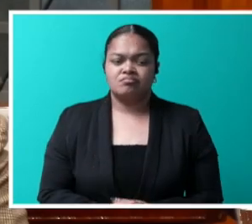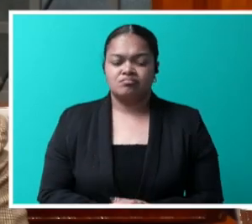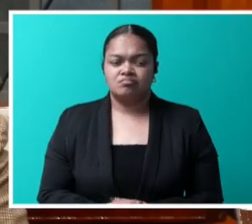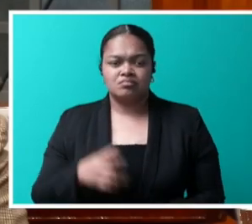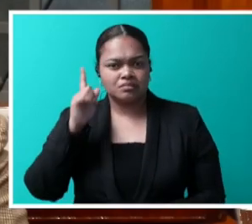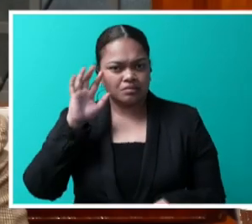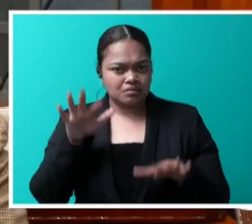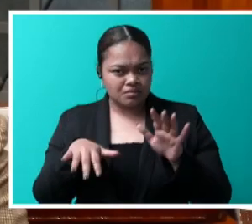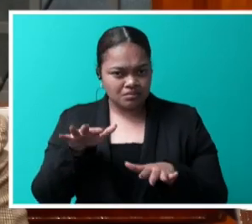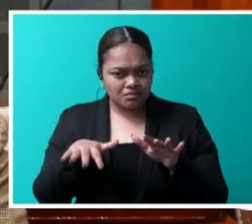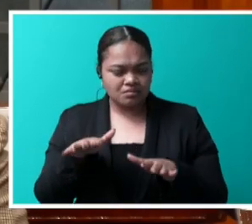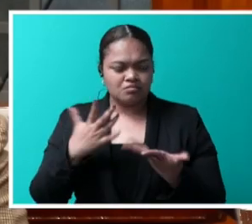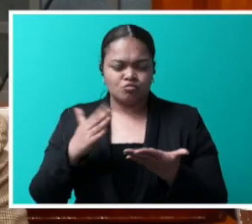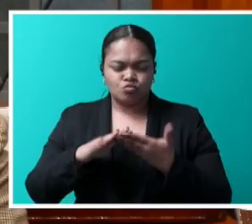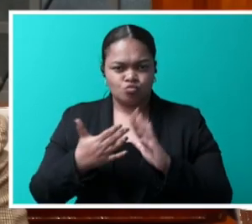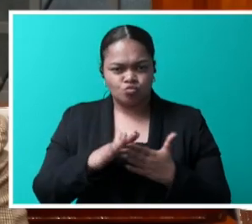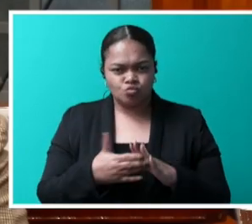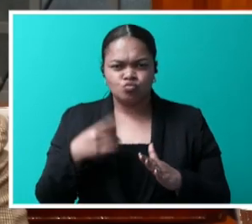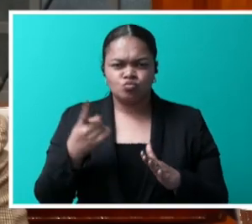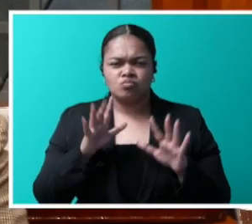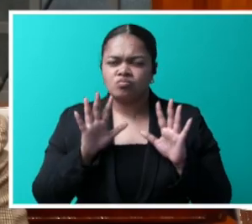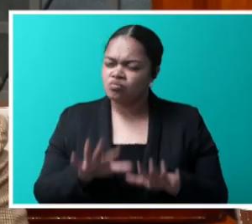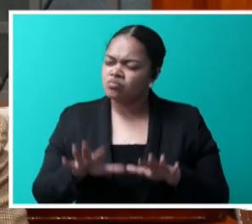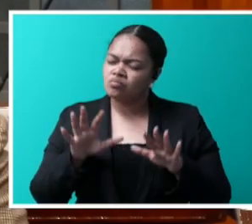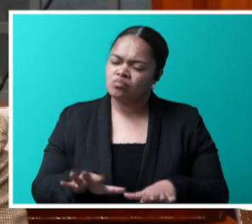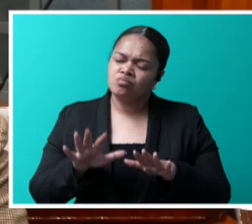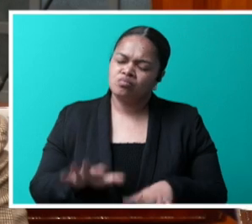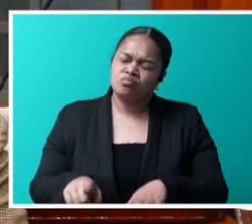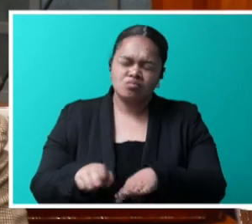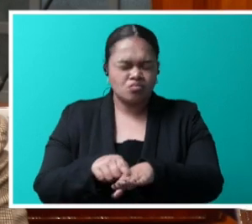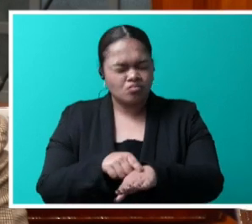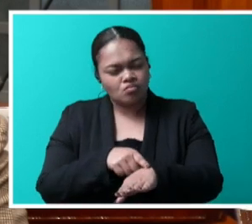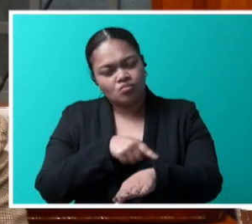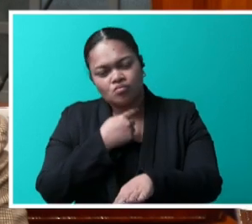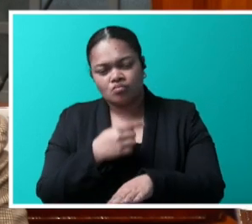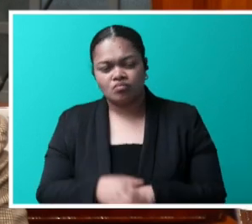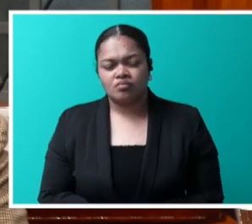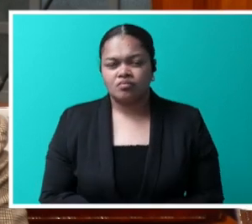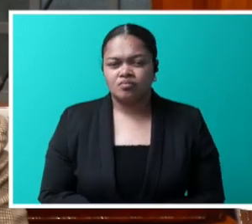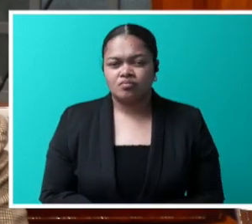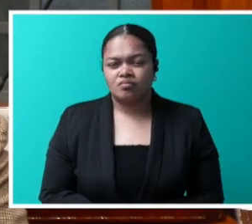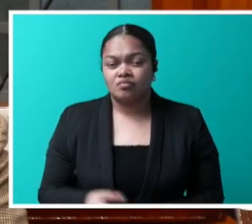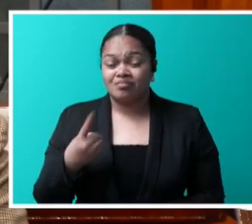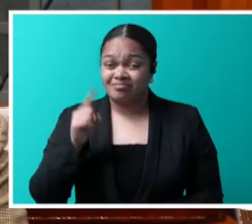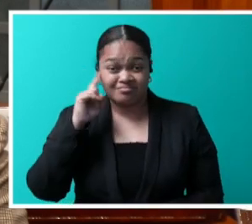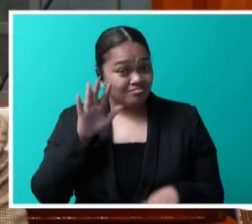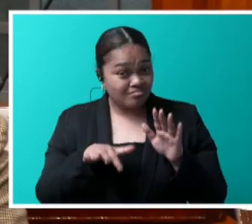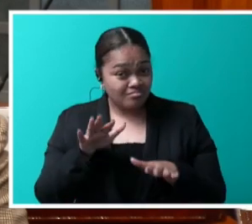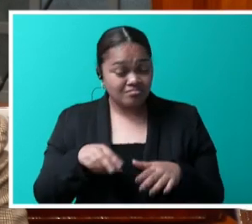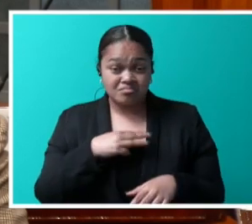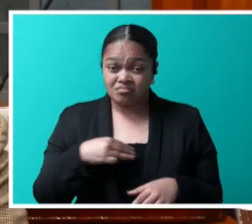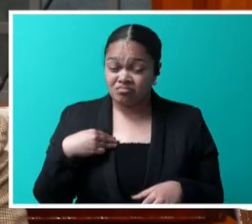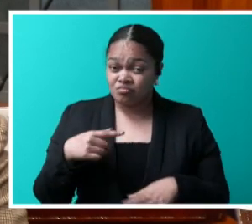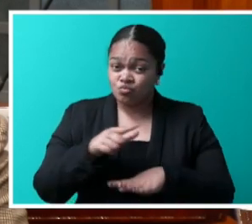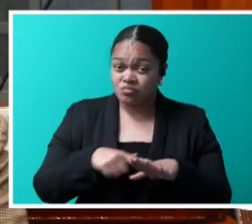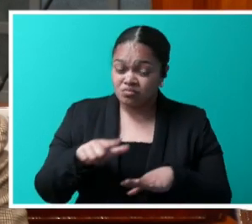certainty to the communities who waited long enough for this, and the certainty that the Ministry of Lands